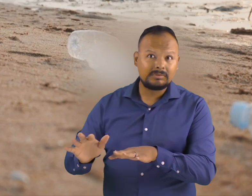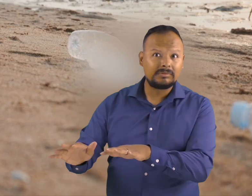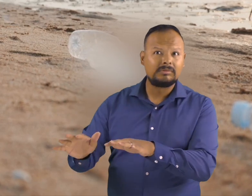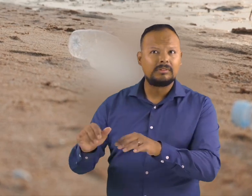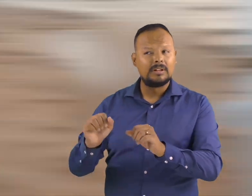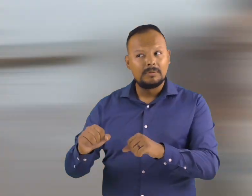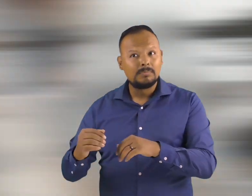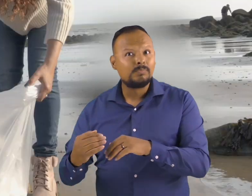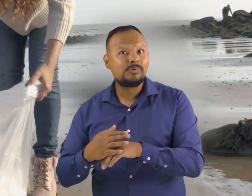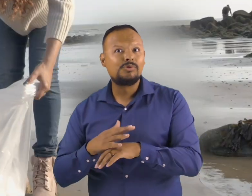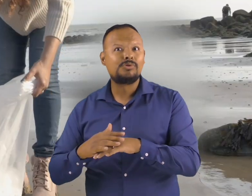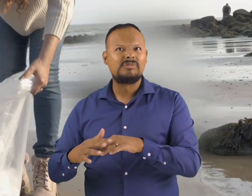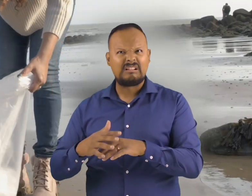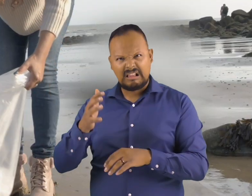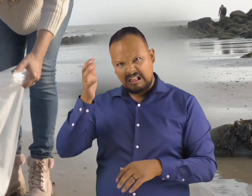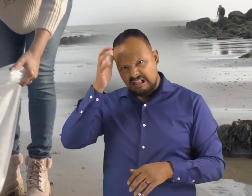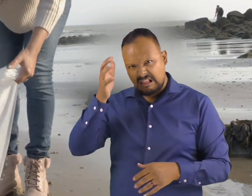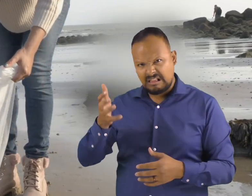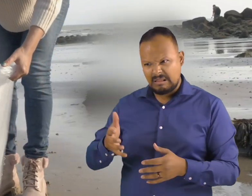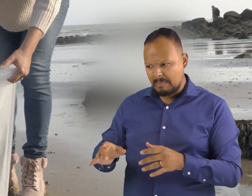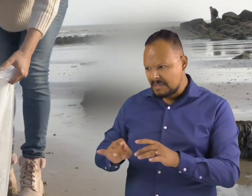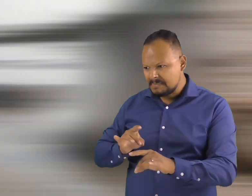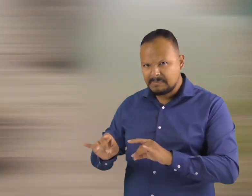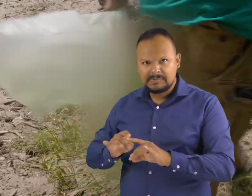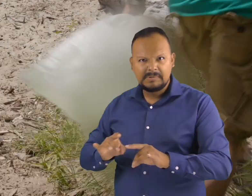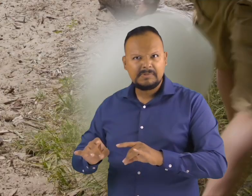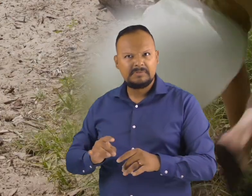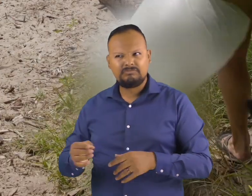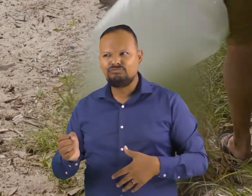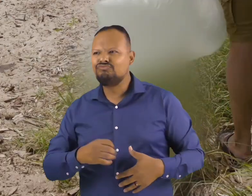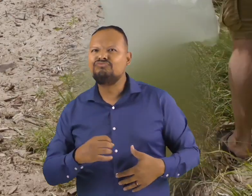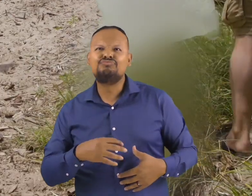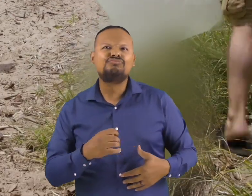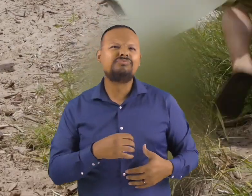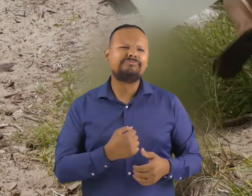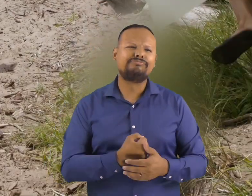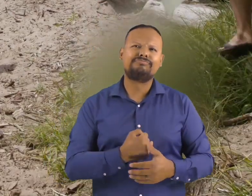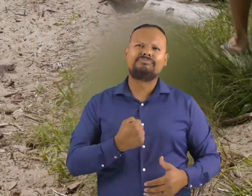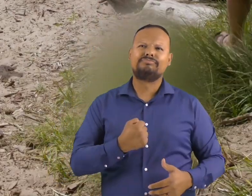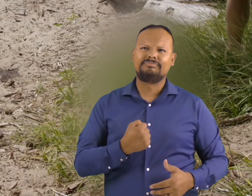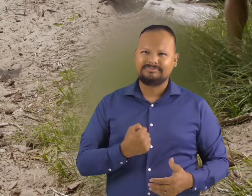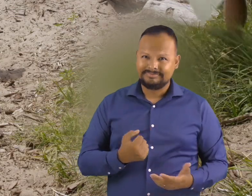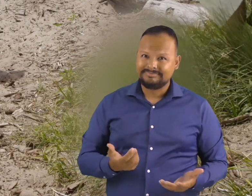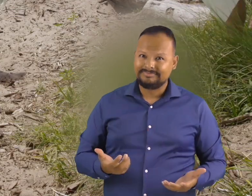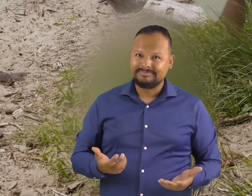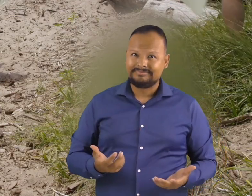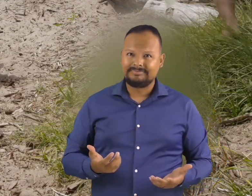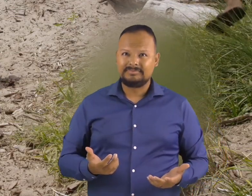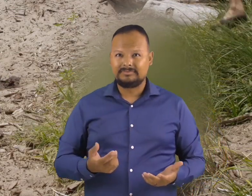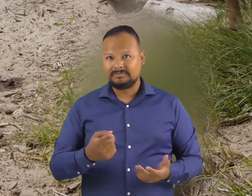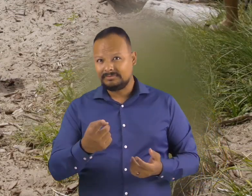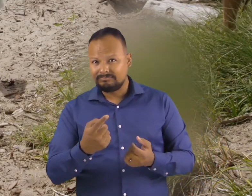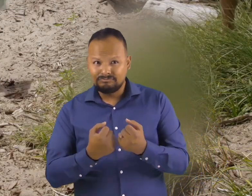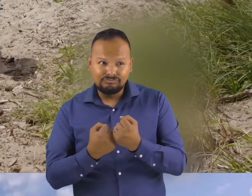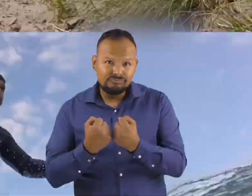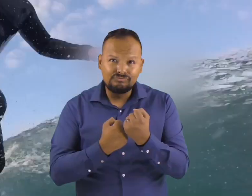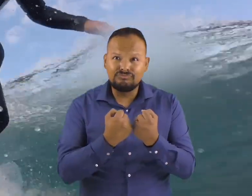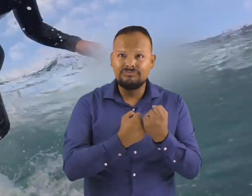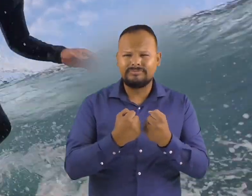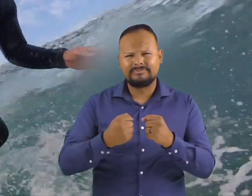along the beach. If we all work together, we can definitely make a change and protect our oceans.